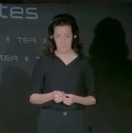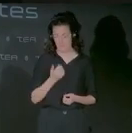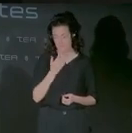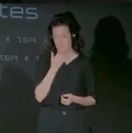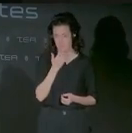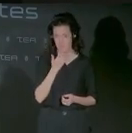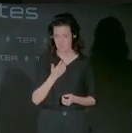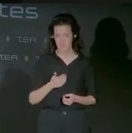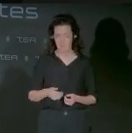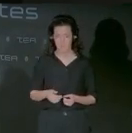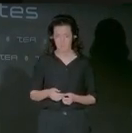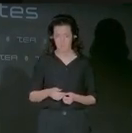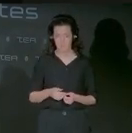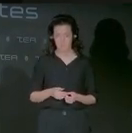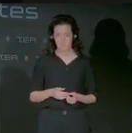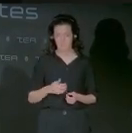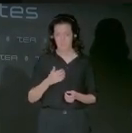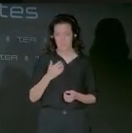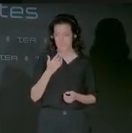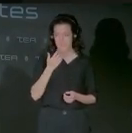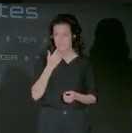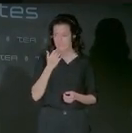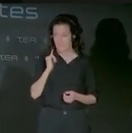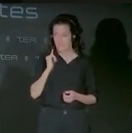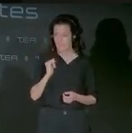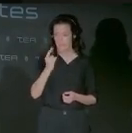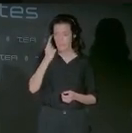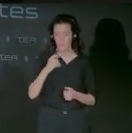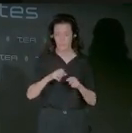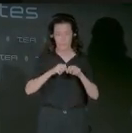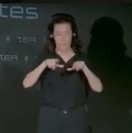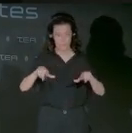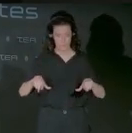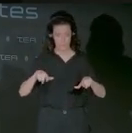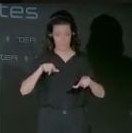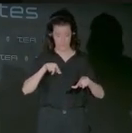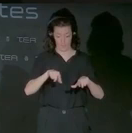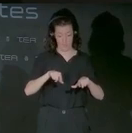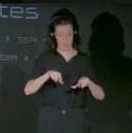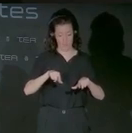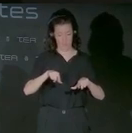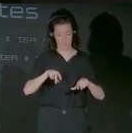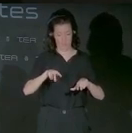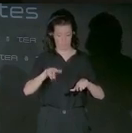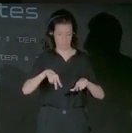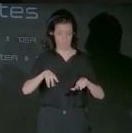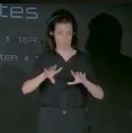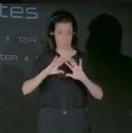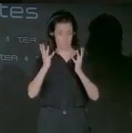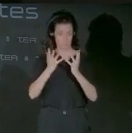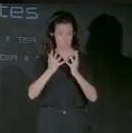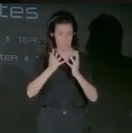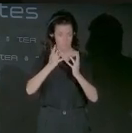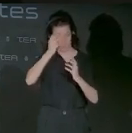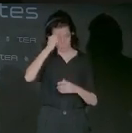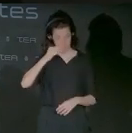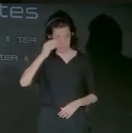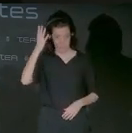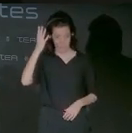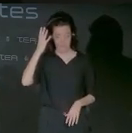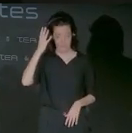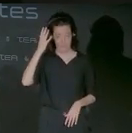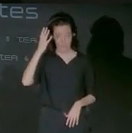that is virtual world, and let's say it's something that anyone in the world